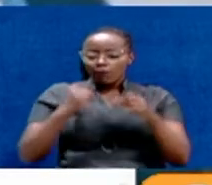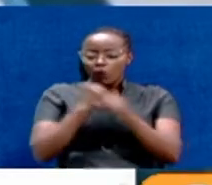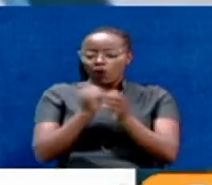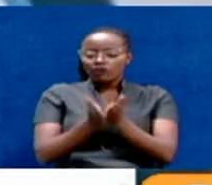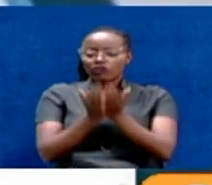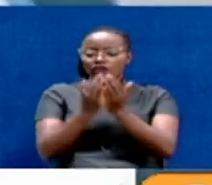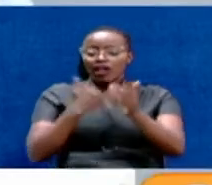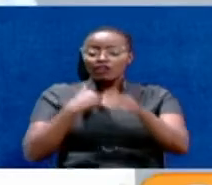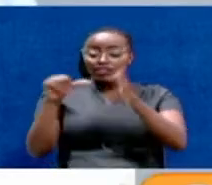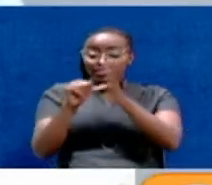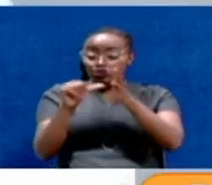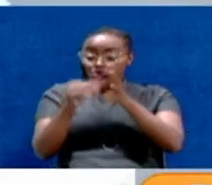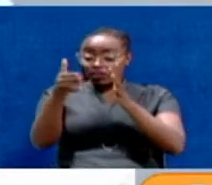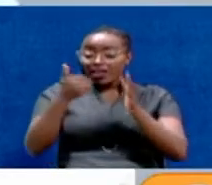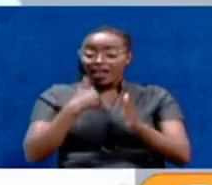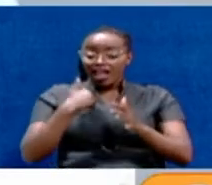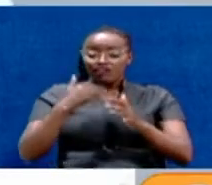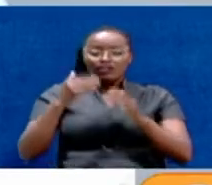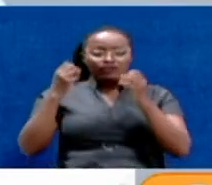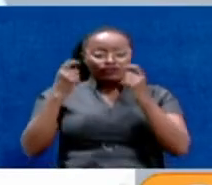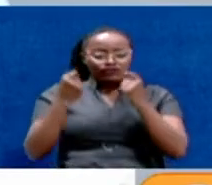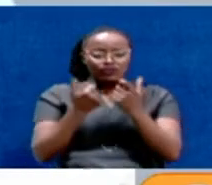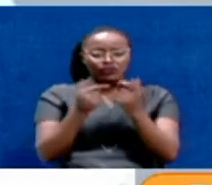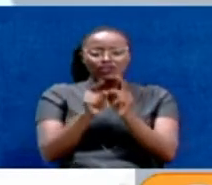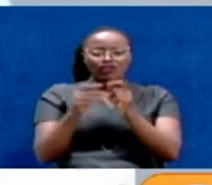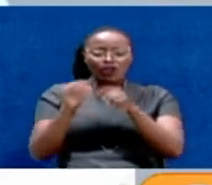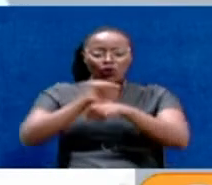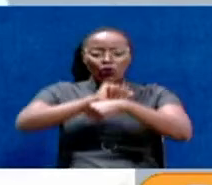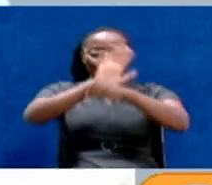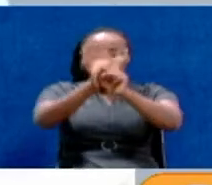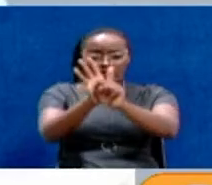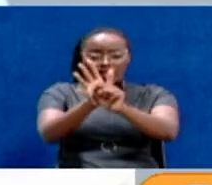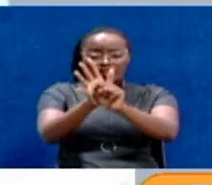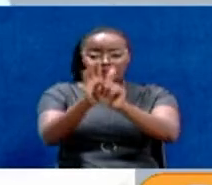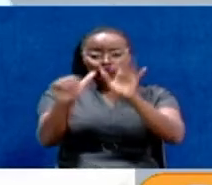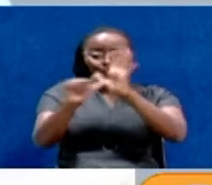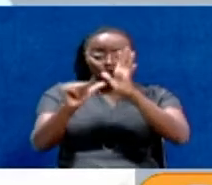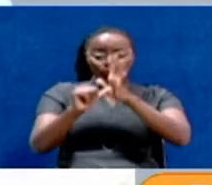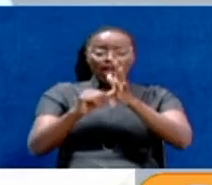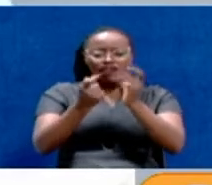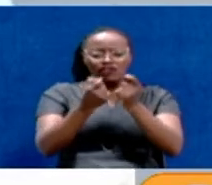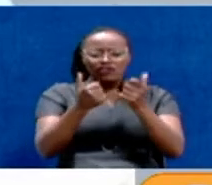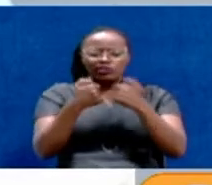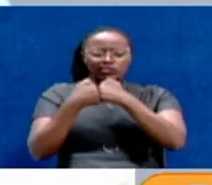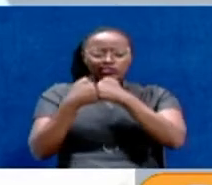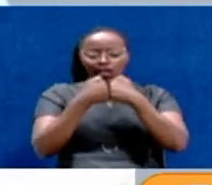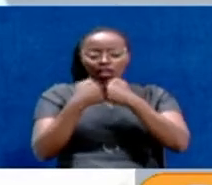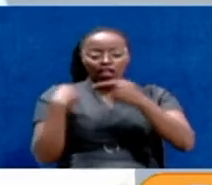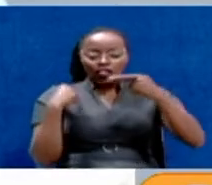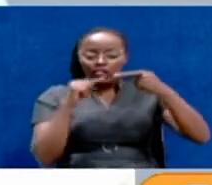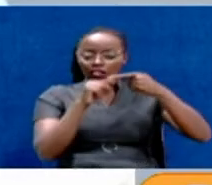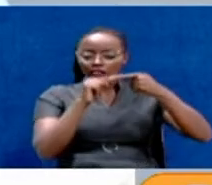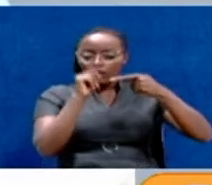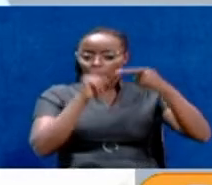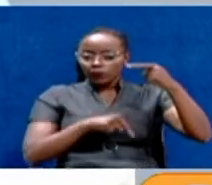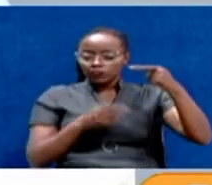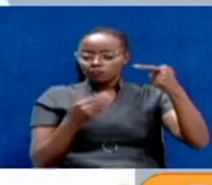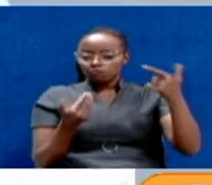this crisis that we are in, the COVID-19 pandemic. One of the challenges